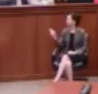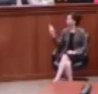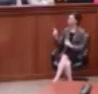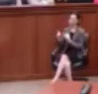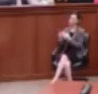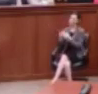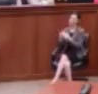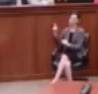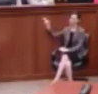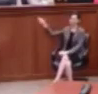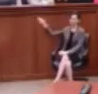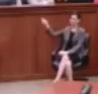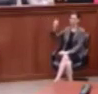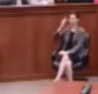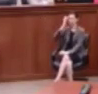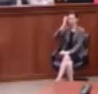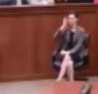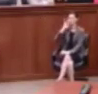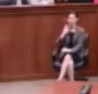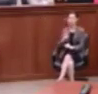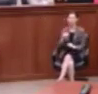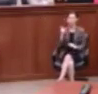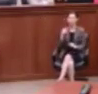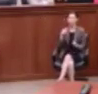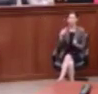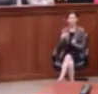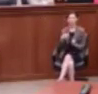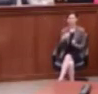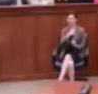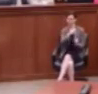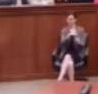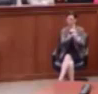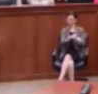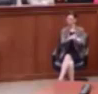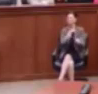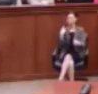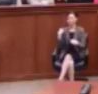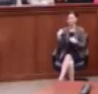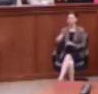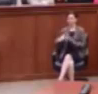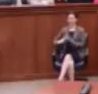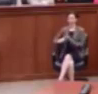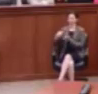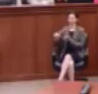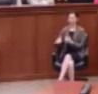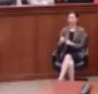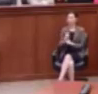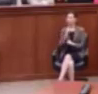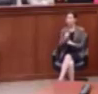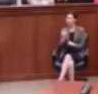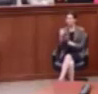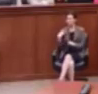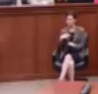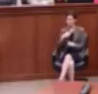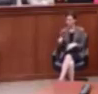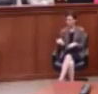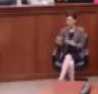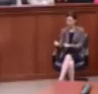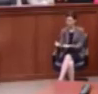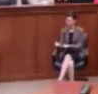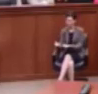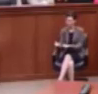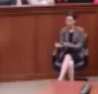more comment to that. I think it's a very good point, and that's something that we have been working on, and there's a lot of conversation on that to make sure that if we're going to offer